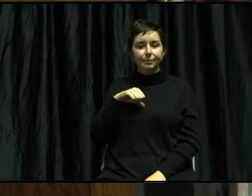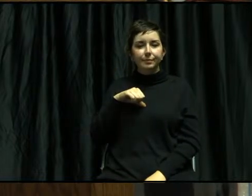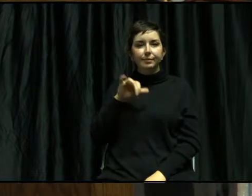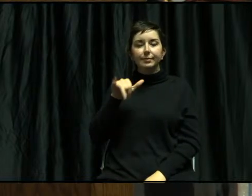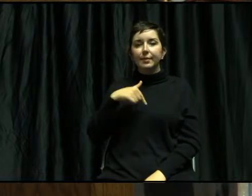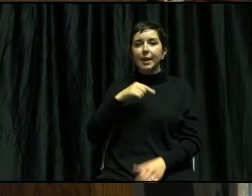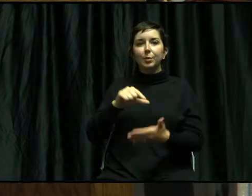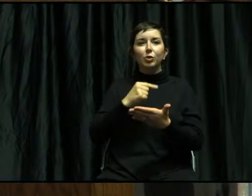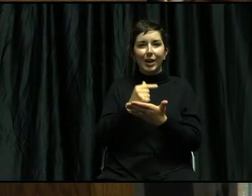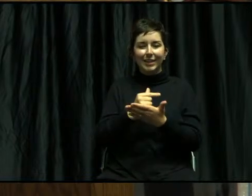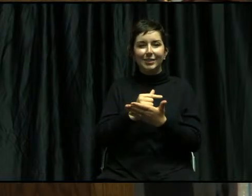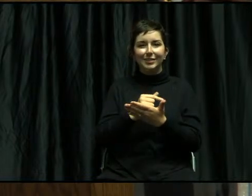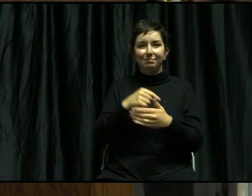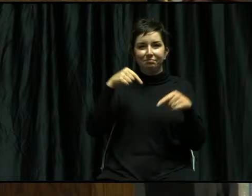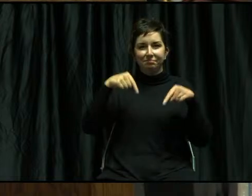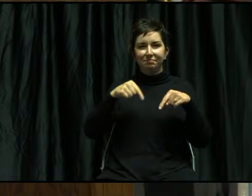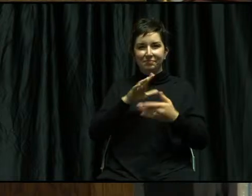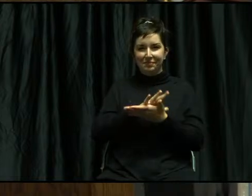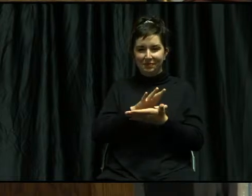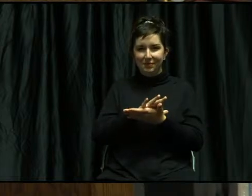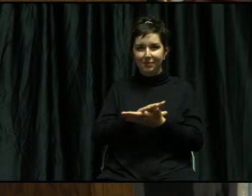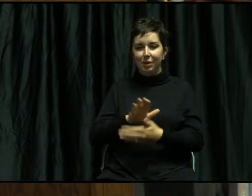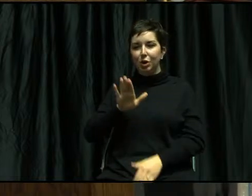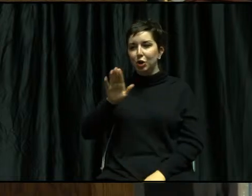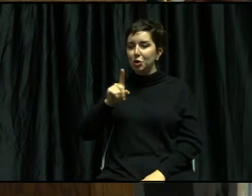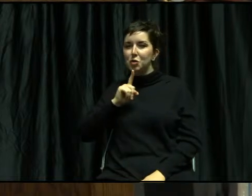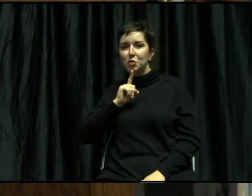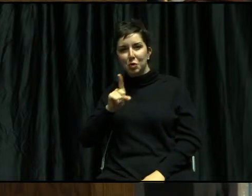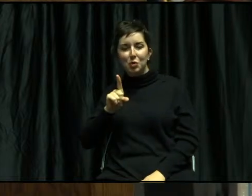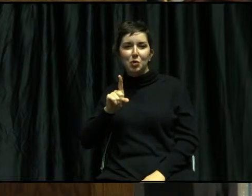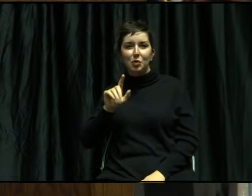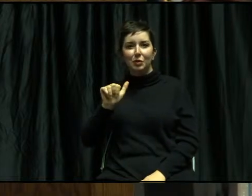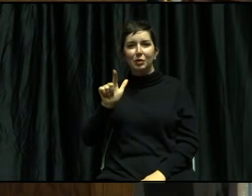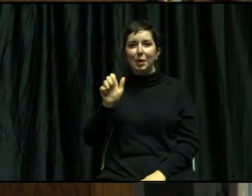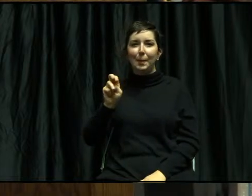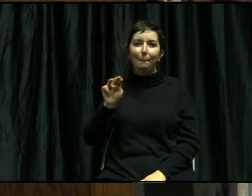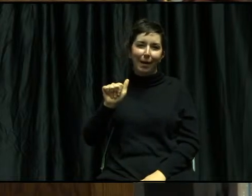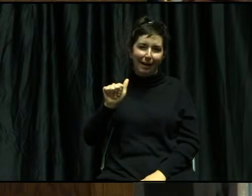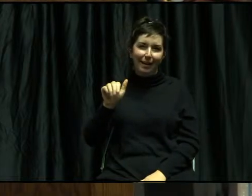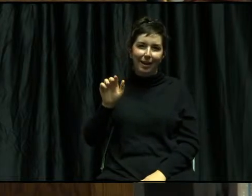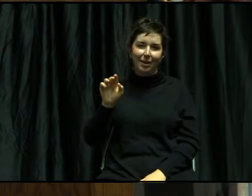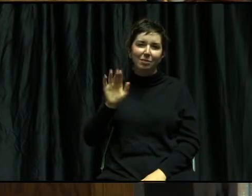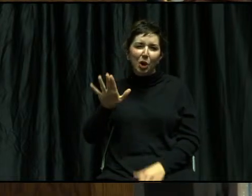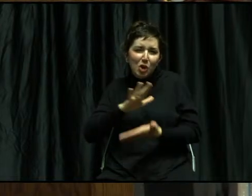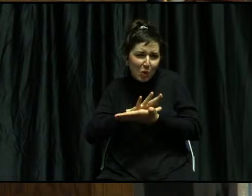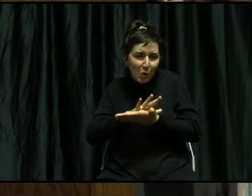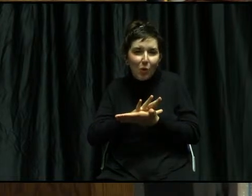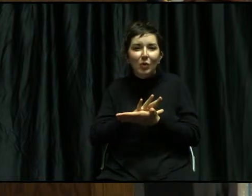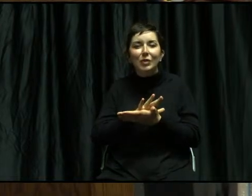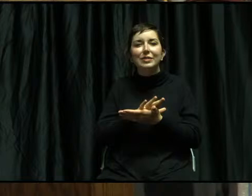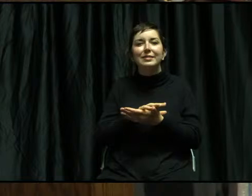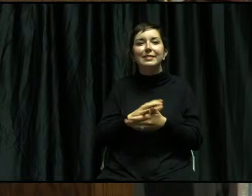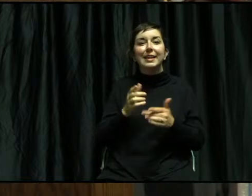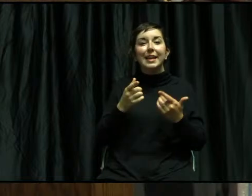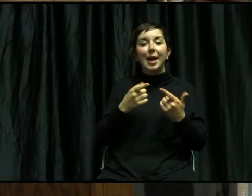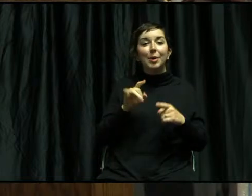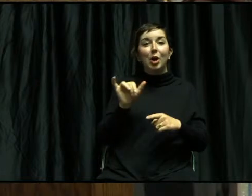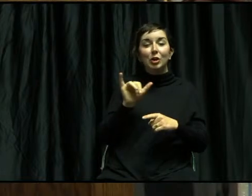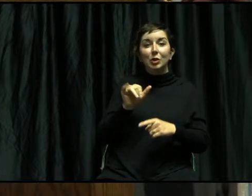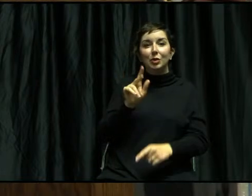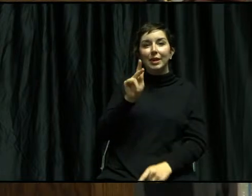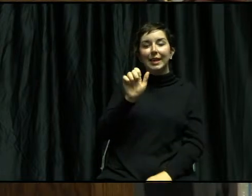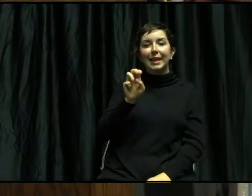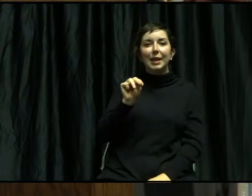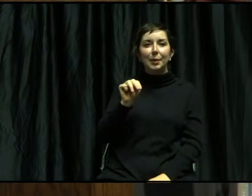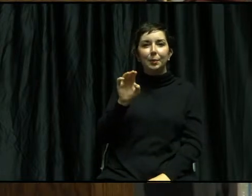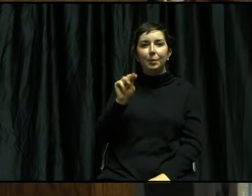I'm graduating from Weber State, her true alma mater, which also happens to be home to the Kim McCorkle